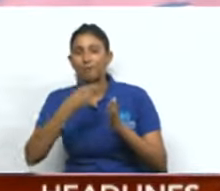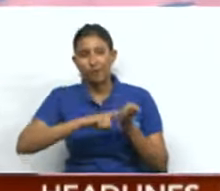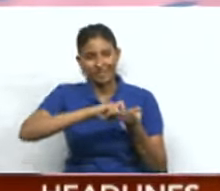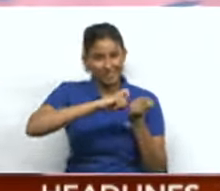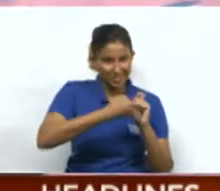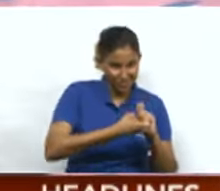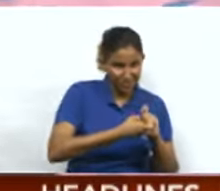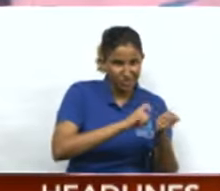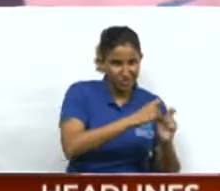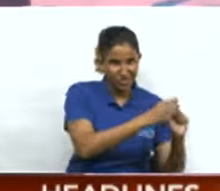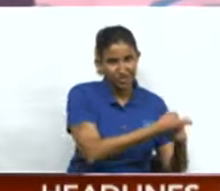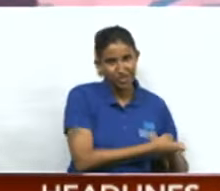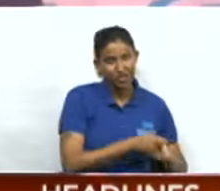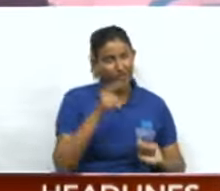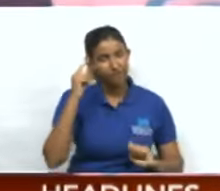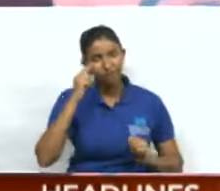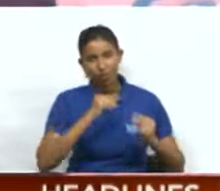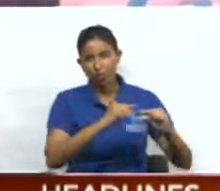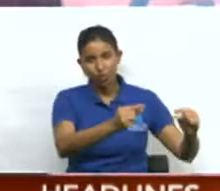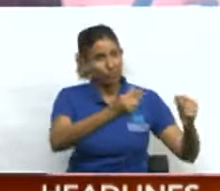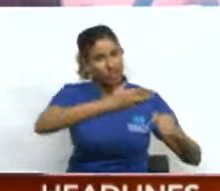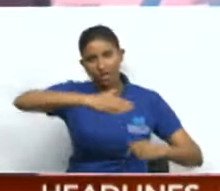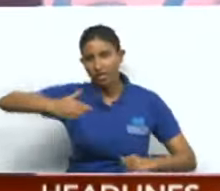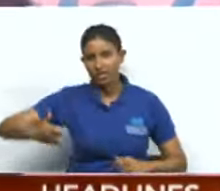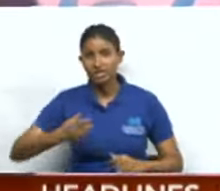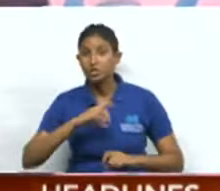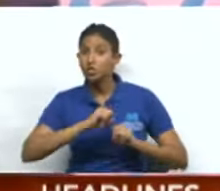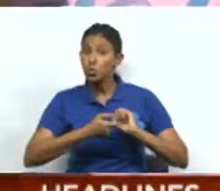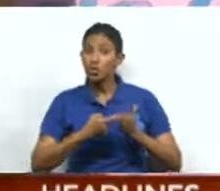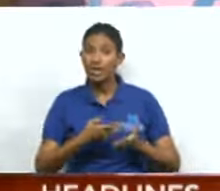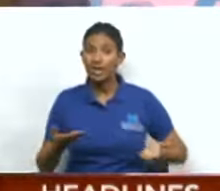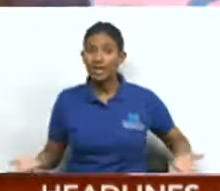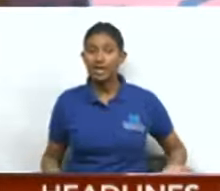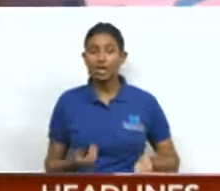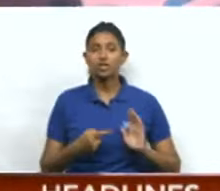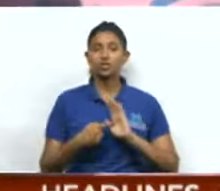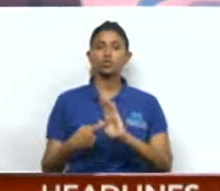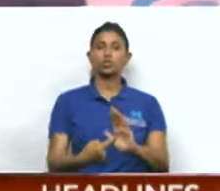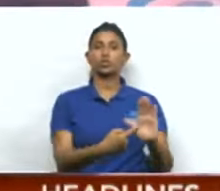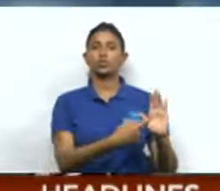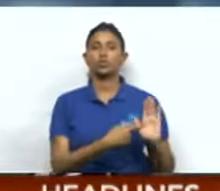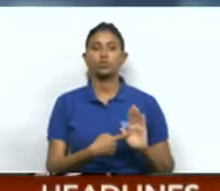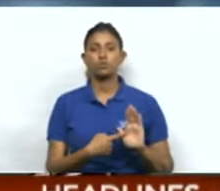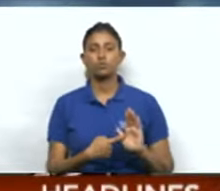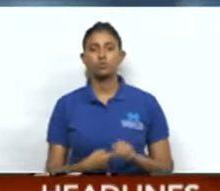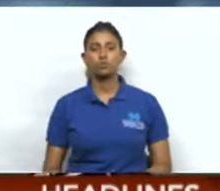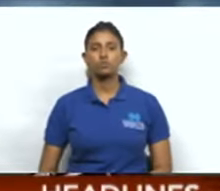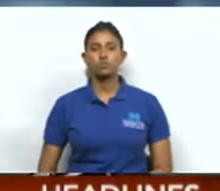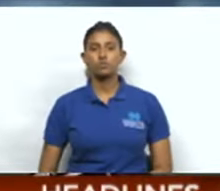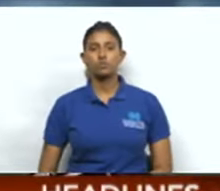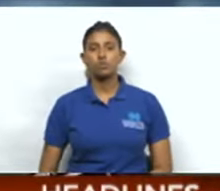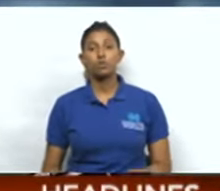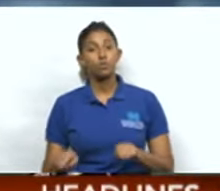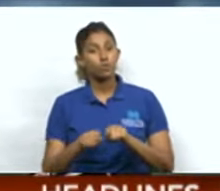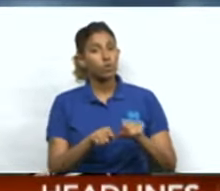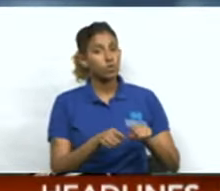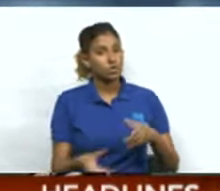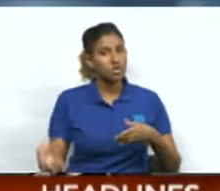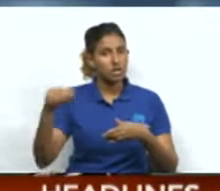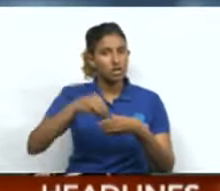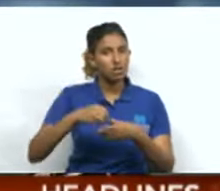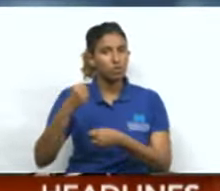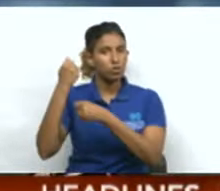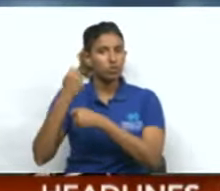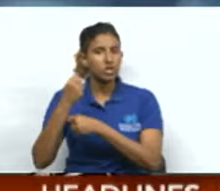increase in electricity rates. So we are here to show, to make a statement. Well, also taking part in the protest